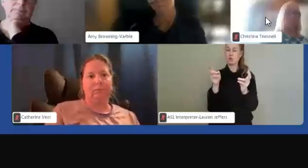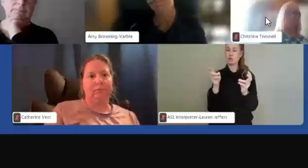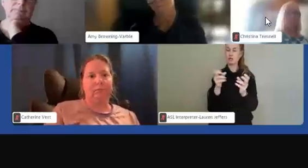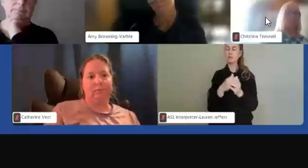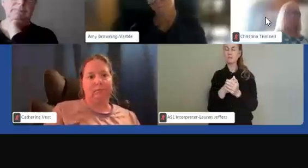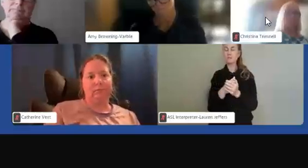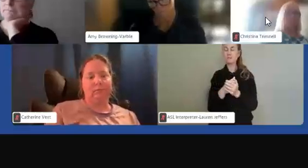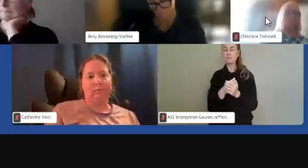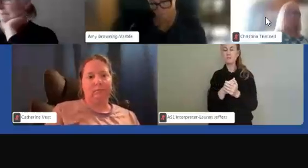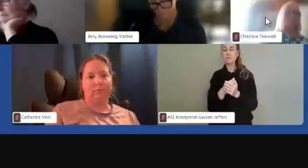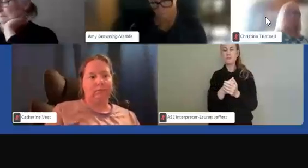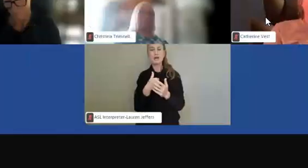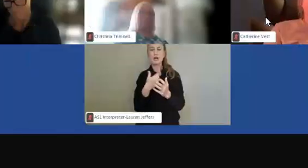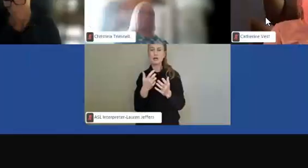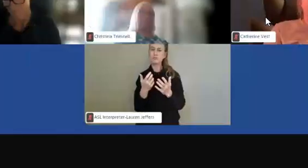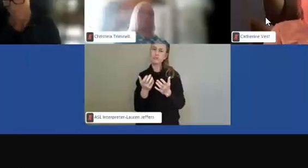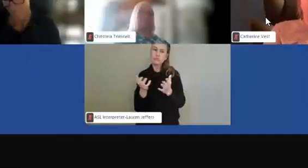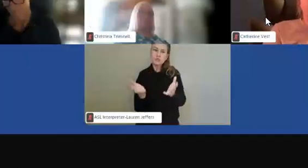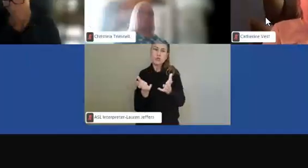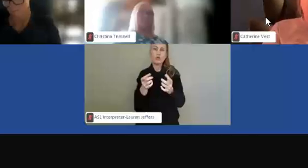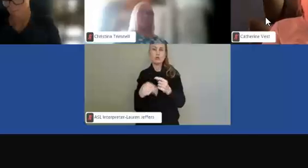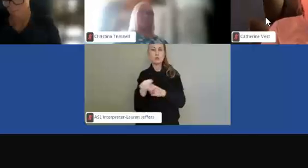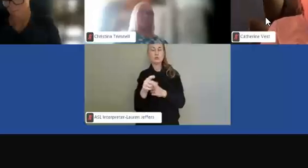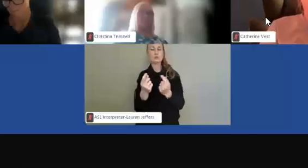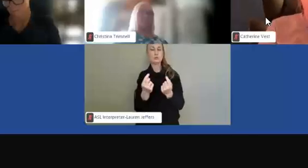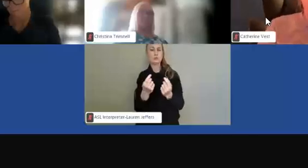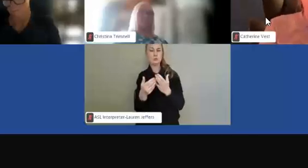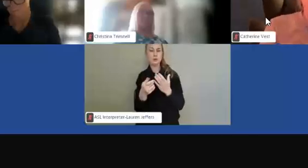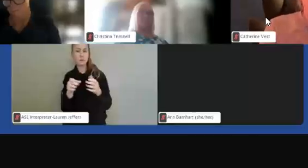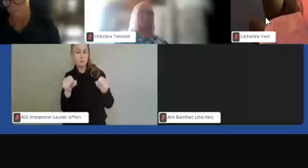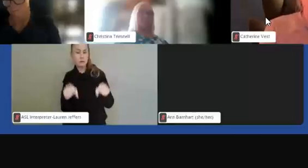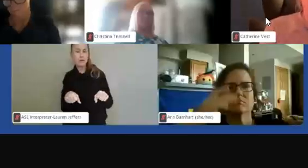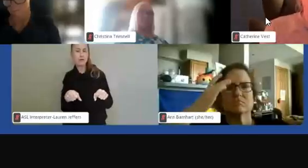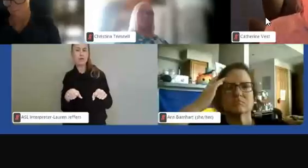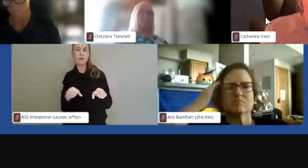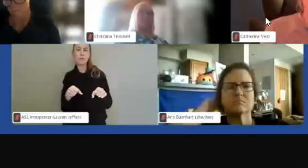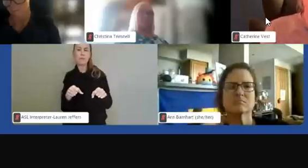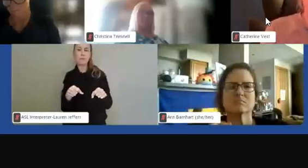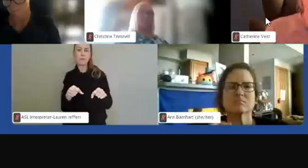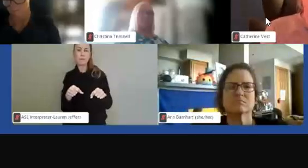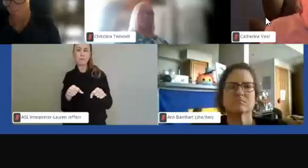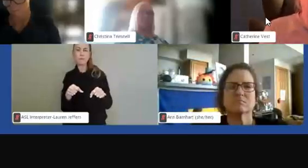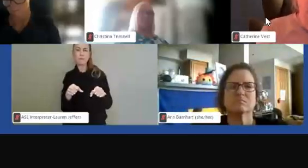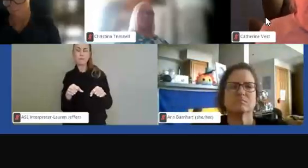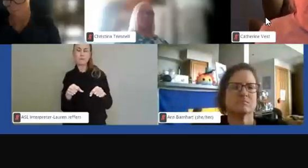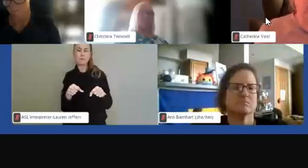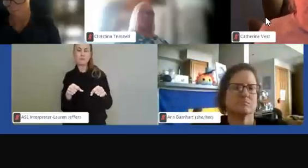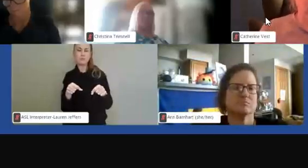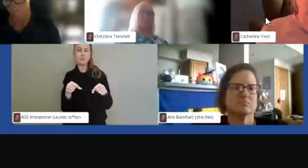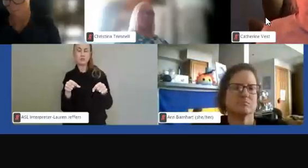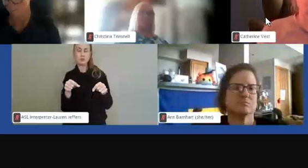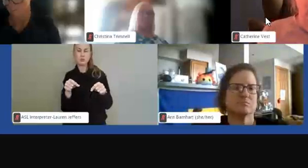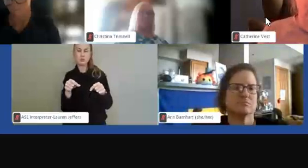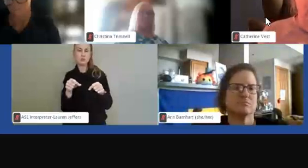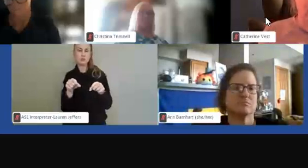would encourage you again to try to do what you can to actually open this up to get people with disabilities an opportunity